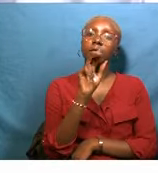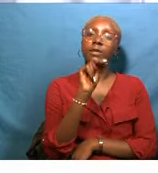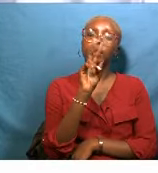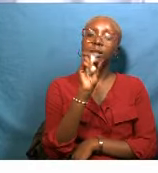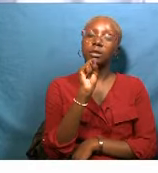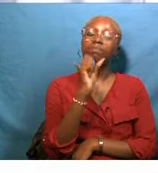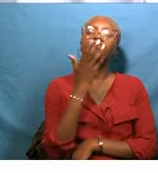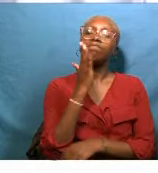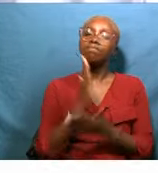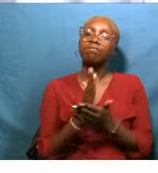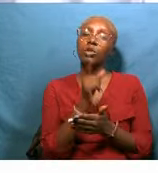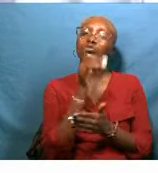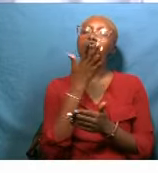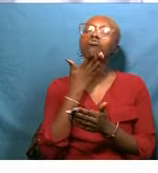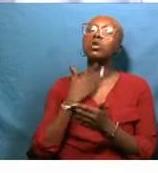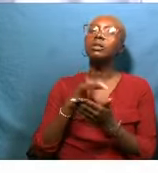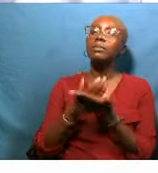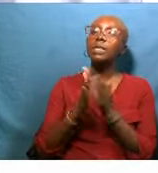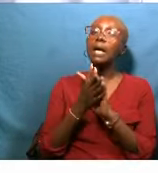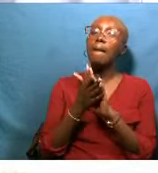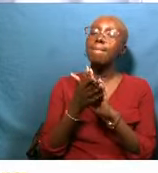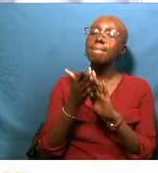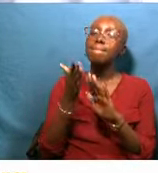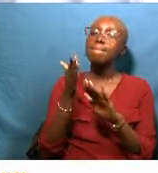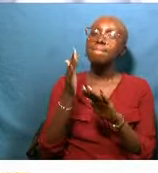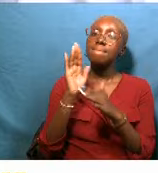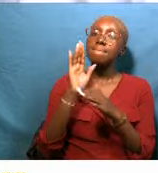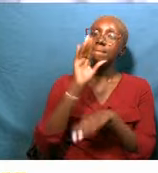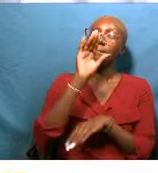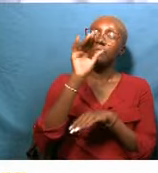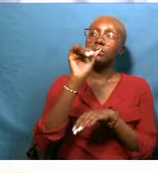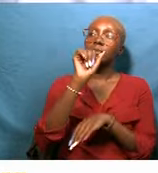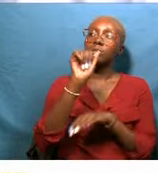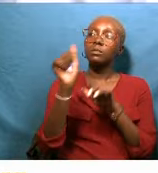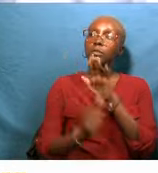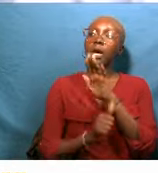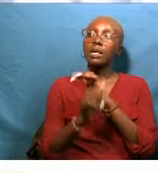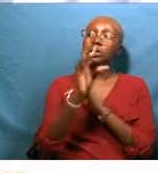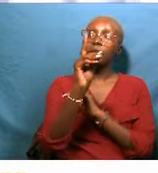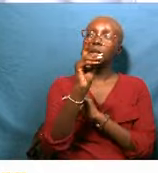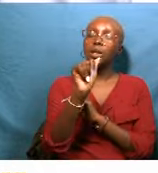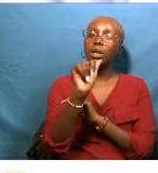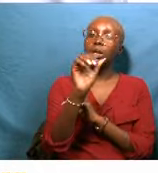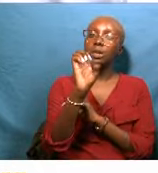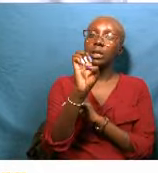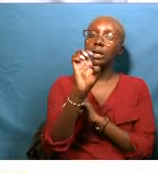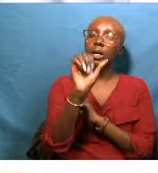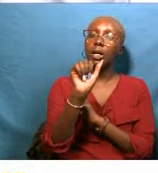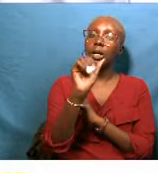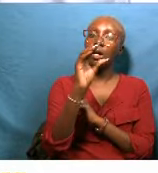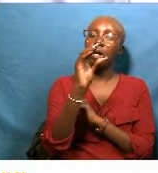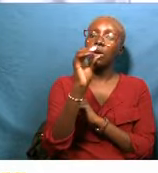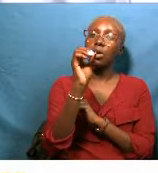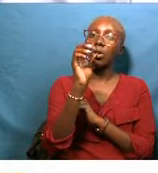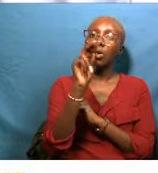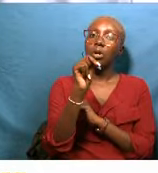wish that we induct you and install you as the archdeacon of All Saints Cathedral